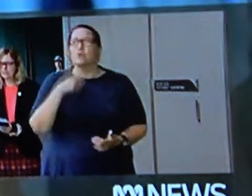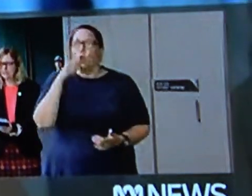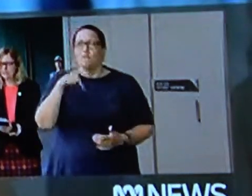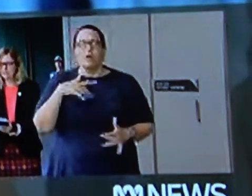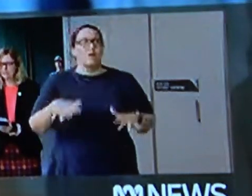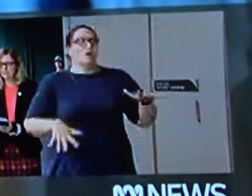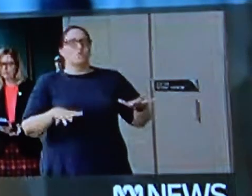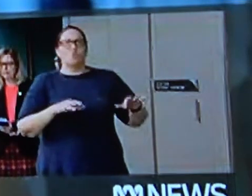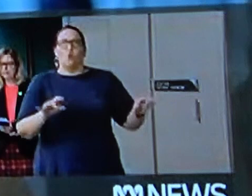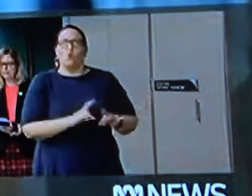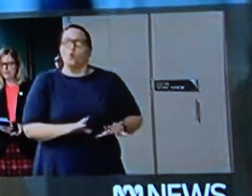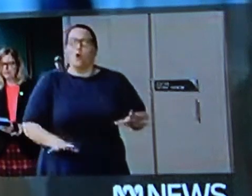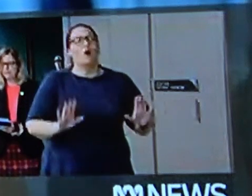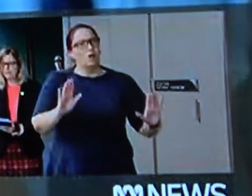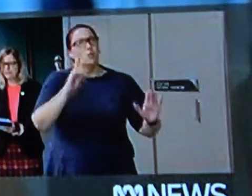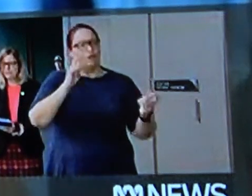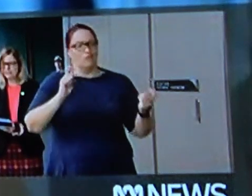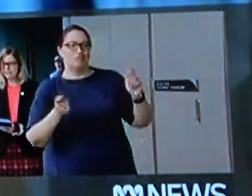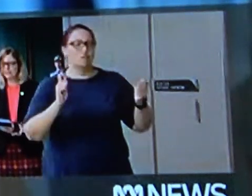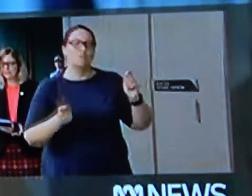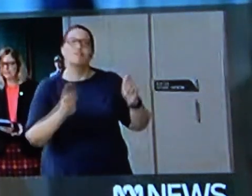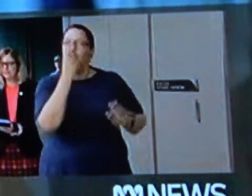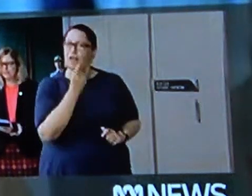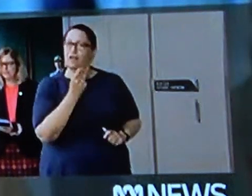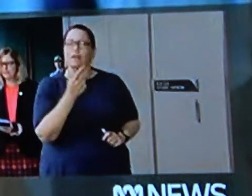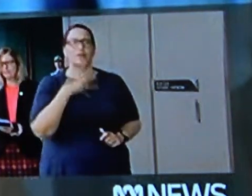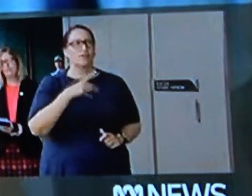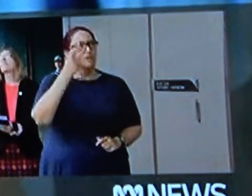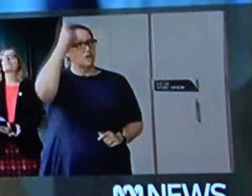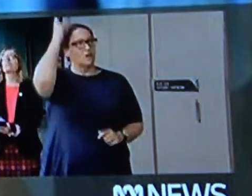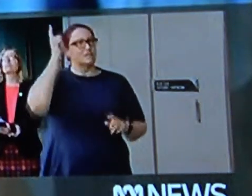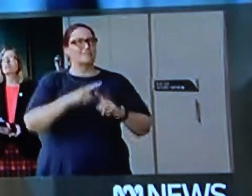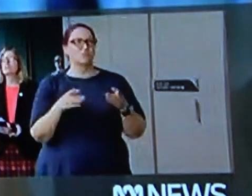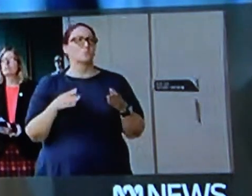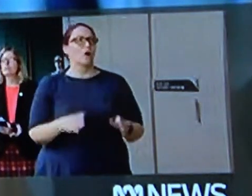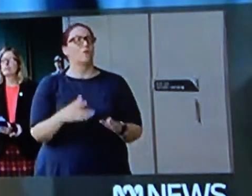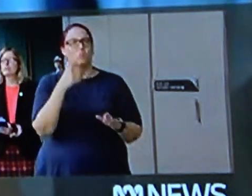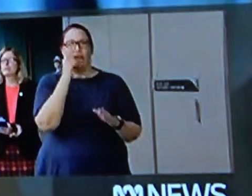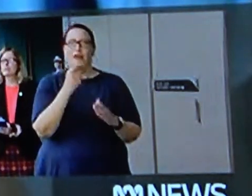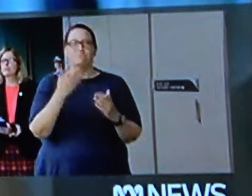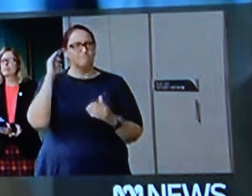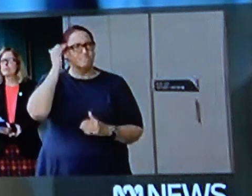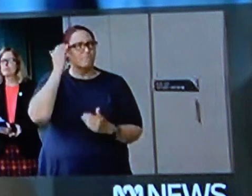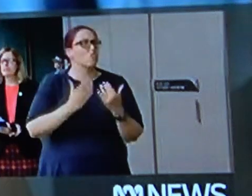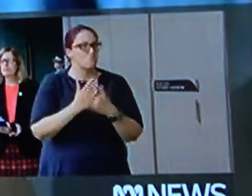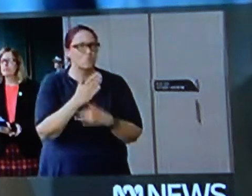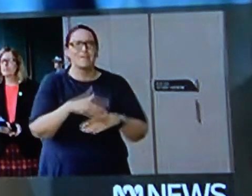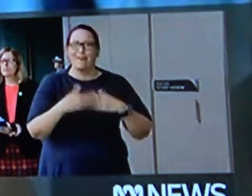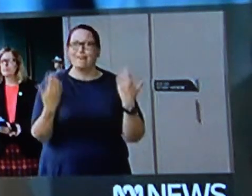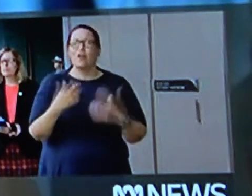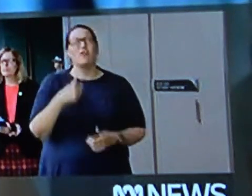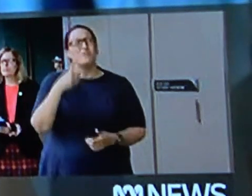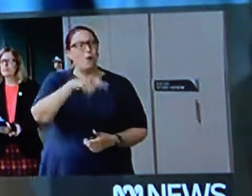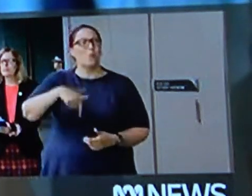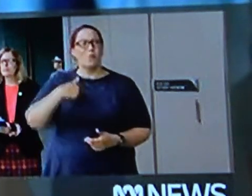think of innovative ways to get through this as best we can. And I'm still optimistic about our capacity to adjust, our